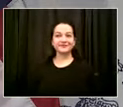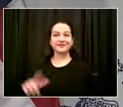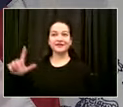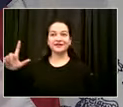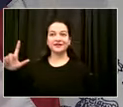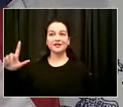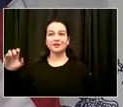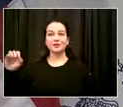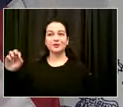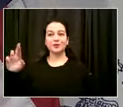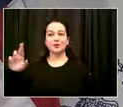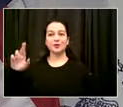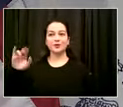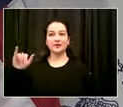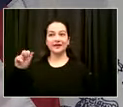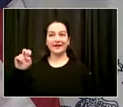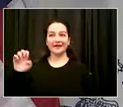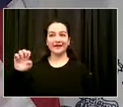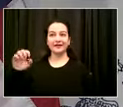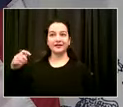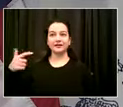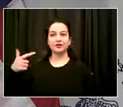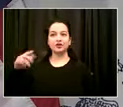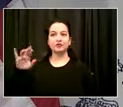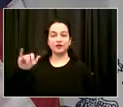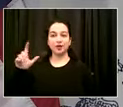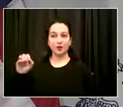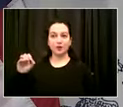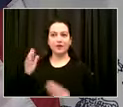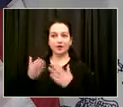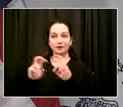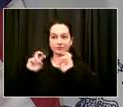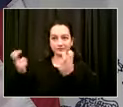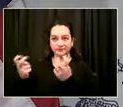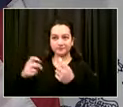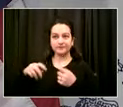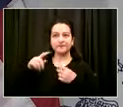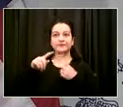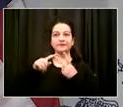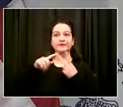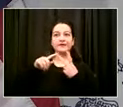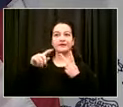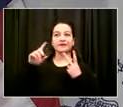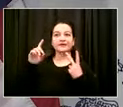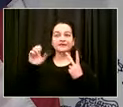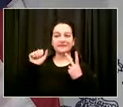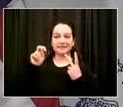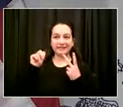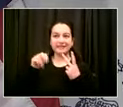Bean, and by Senior Advisor Dr. Jay Varma. First question today goes to Andrew Siff from WNBC.